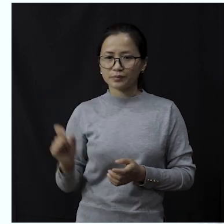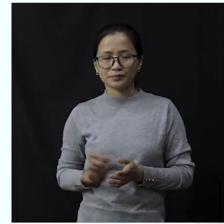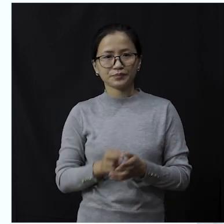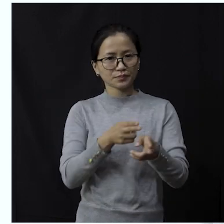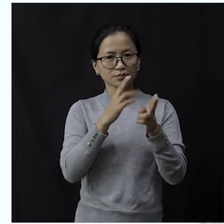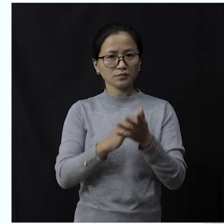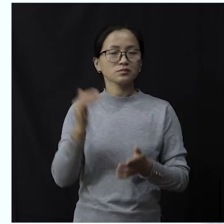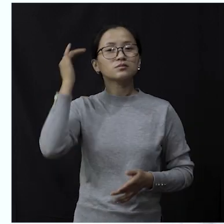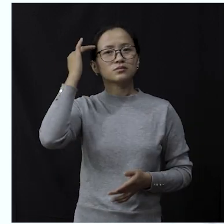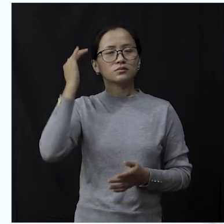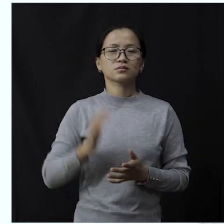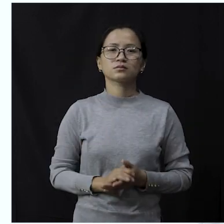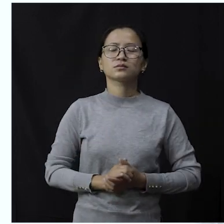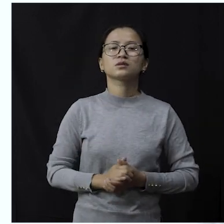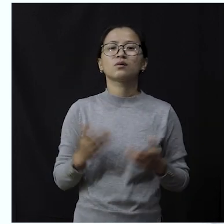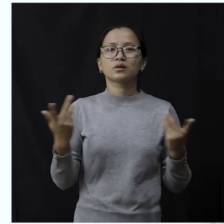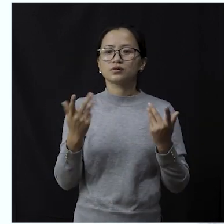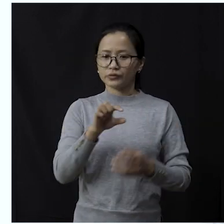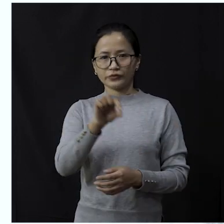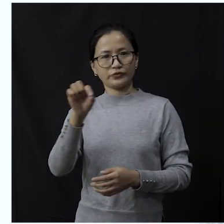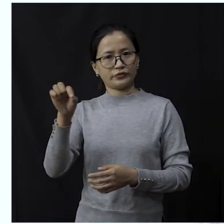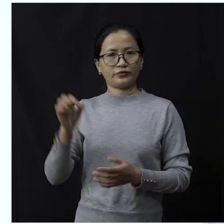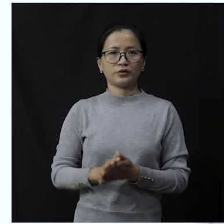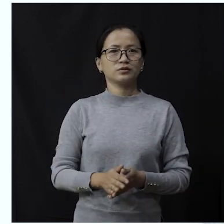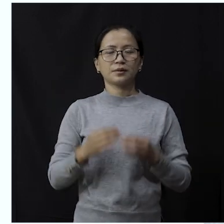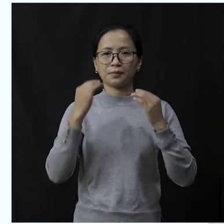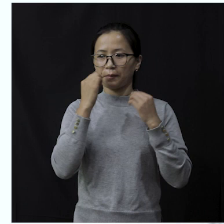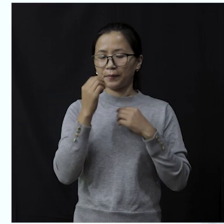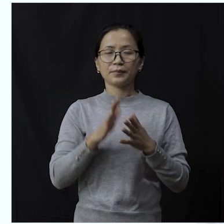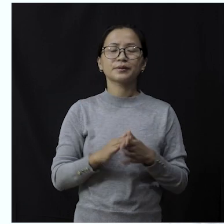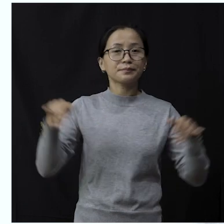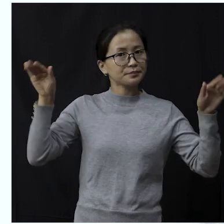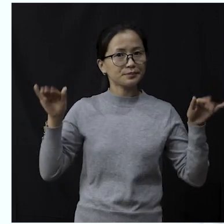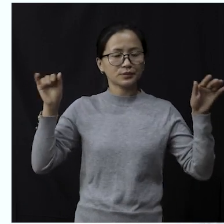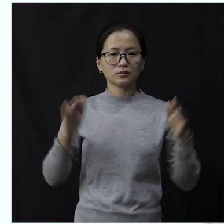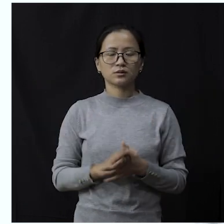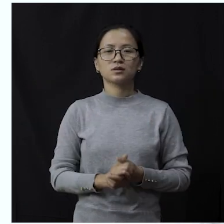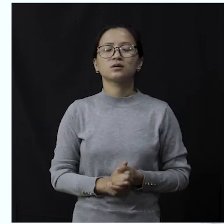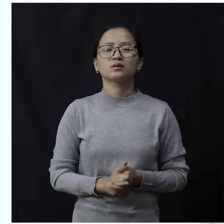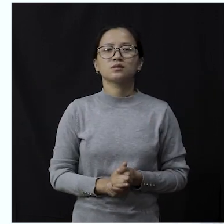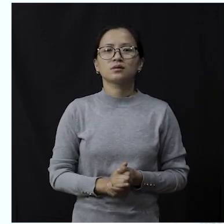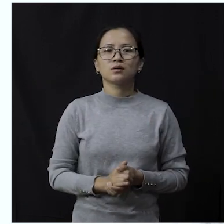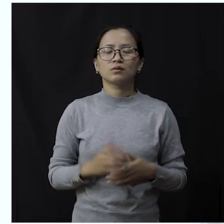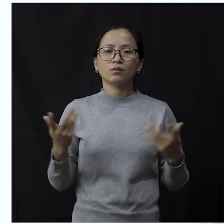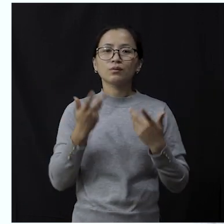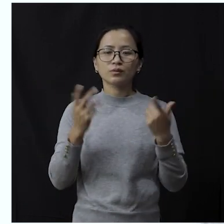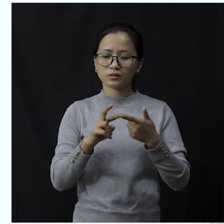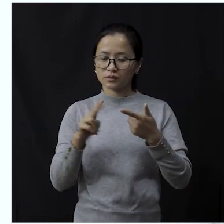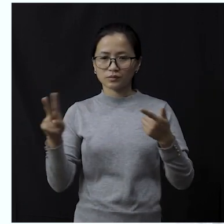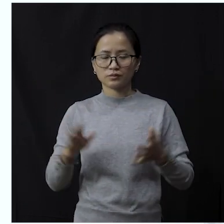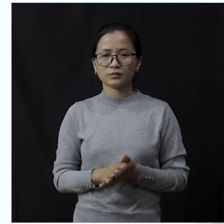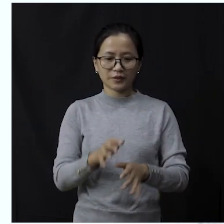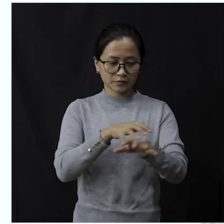which bird. Surprising, isn't it? For us, we do not know much about it, but hunters know exactly where and what type of